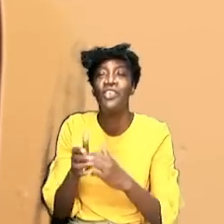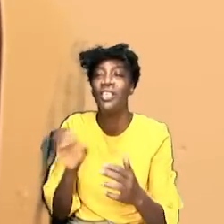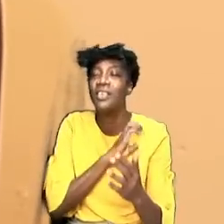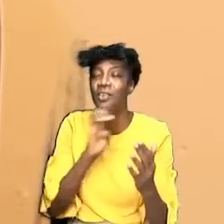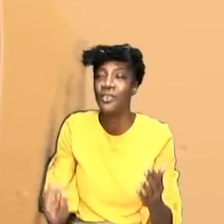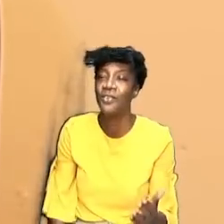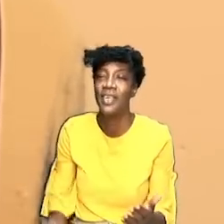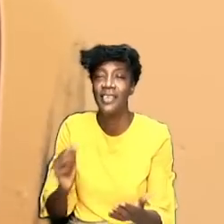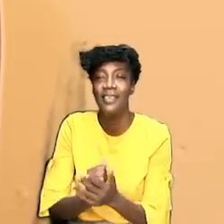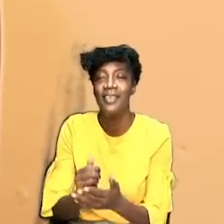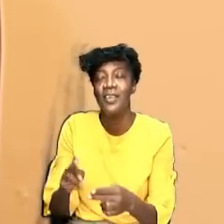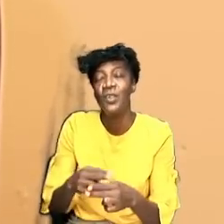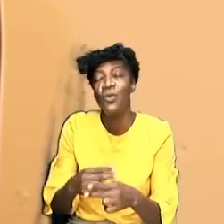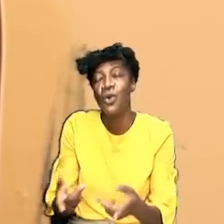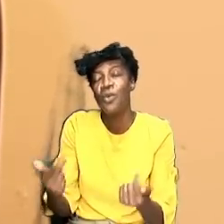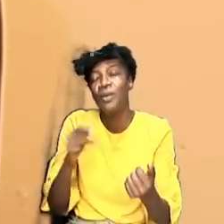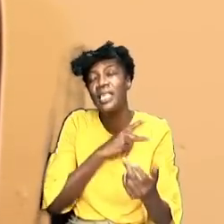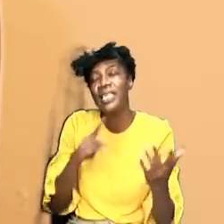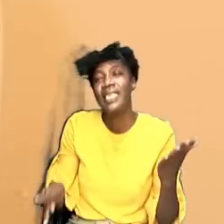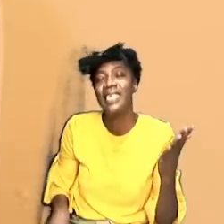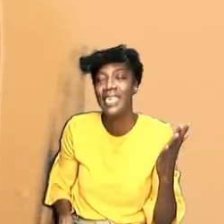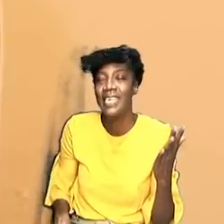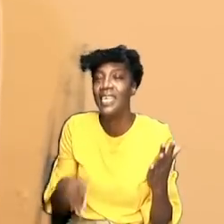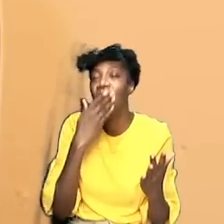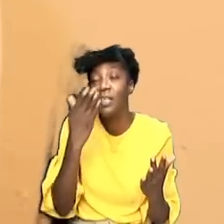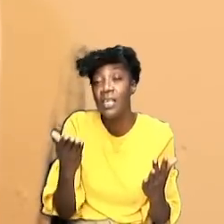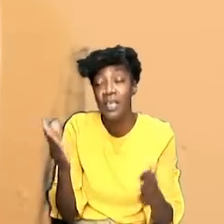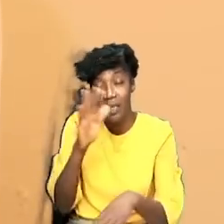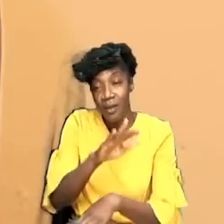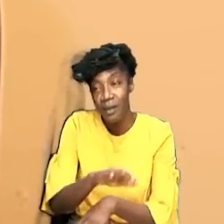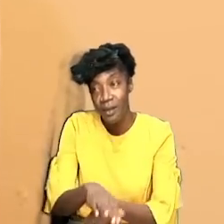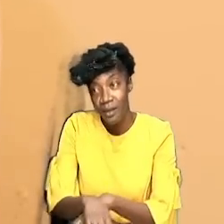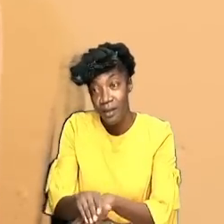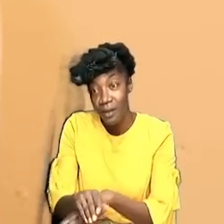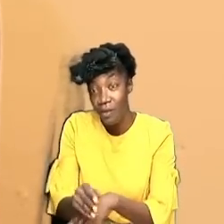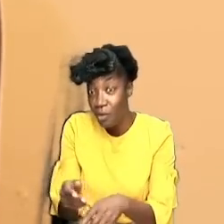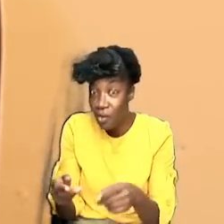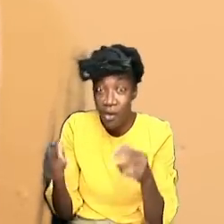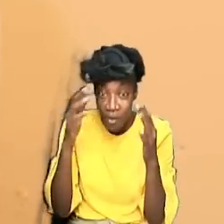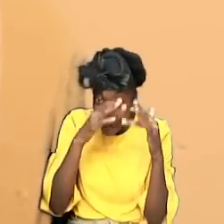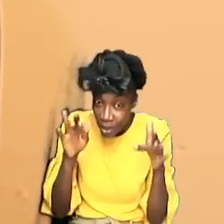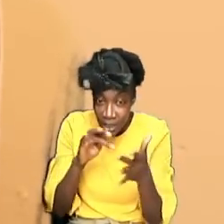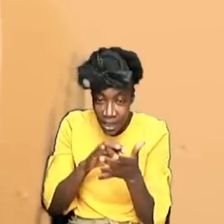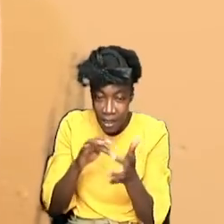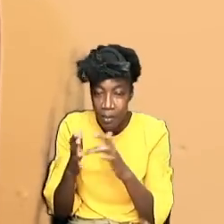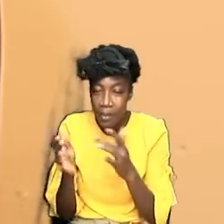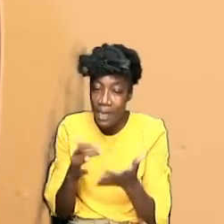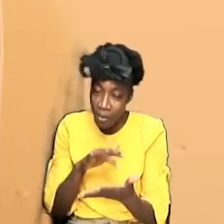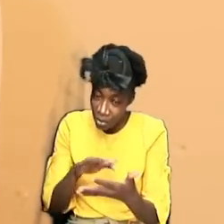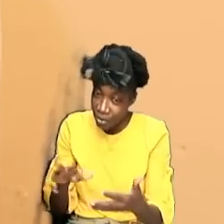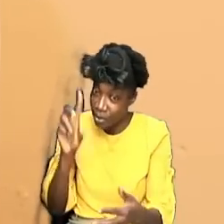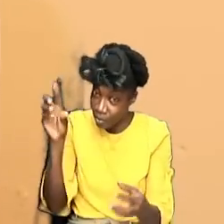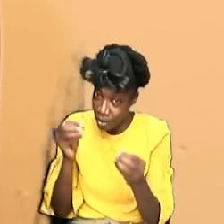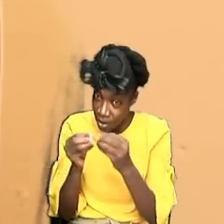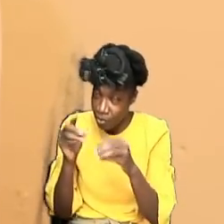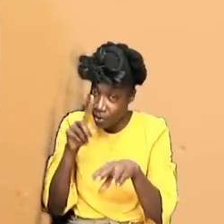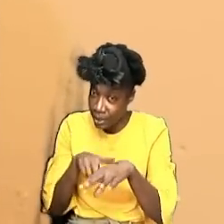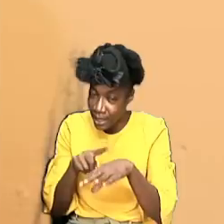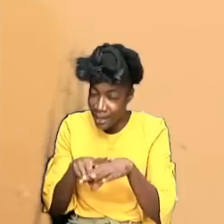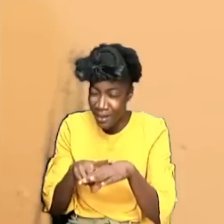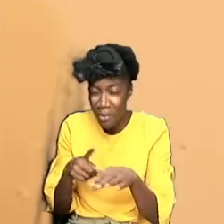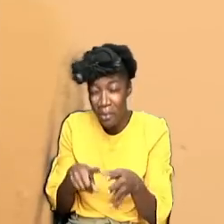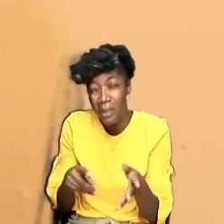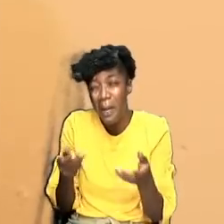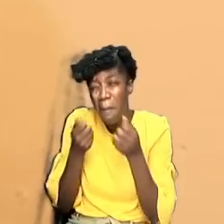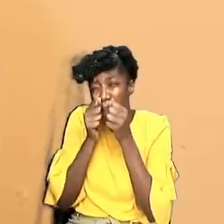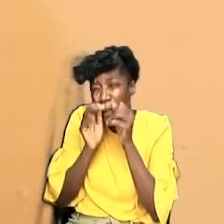Christ. Amen. Our soon coming King. I thank you tonight for tuning into Bible study one more time. Amen. What a blessing